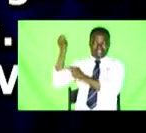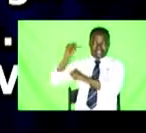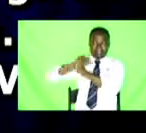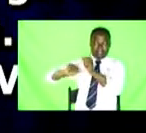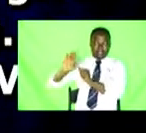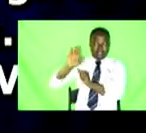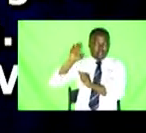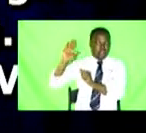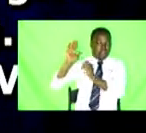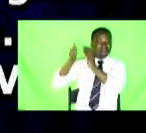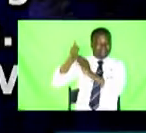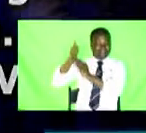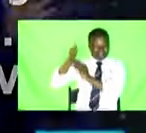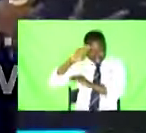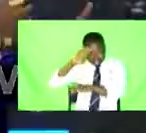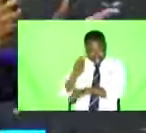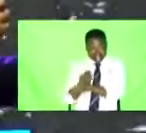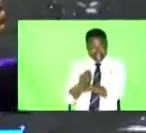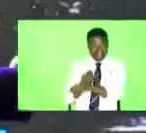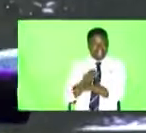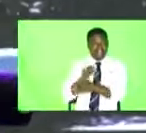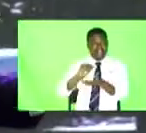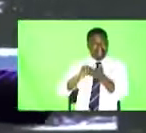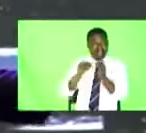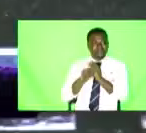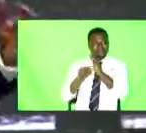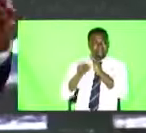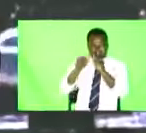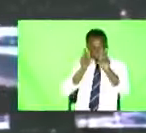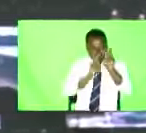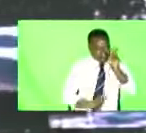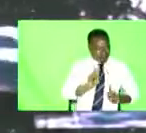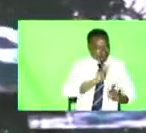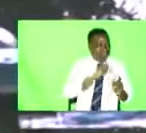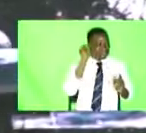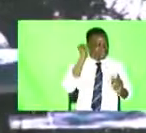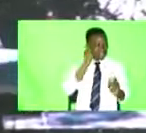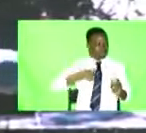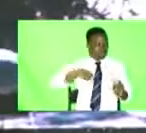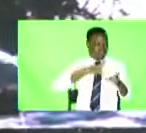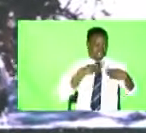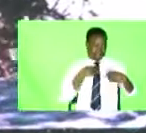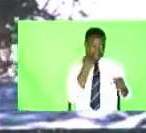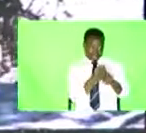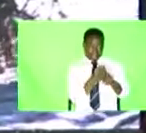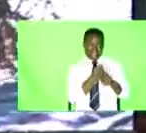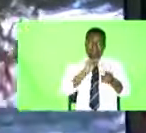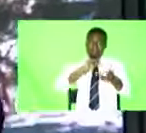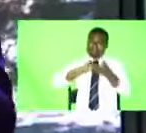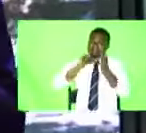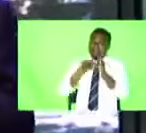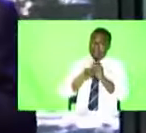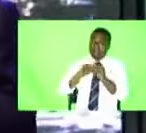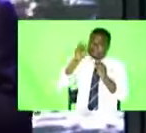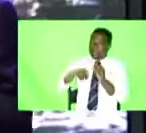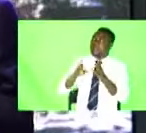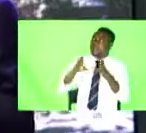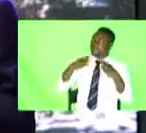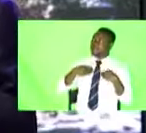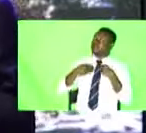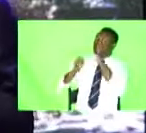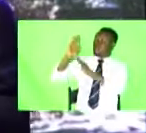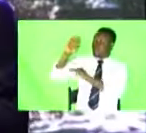saying that we all accept men's testimony. Then we should try and accept God's